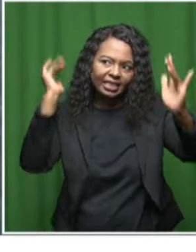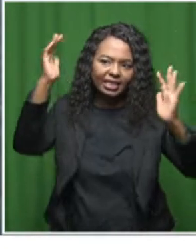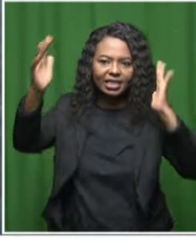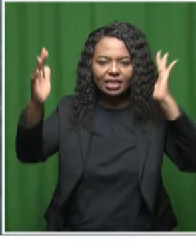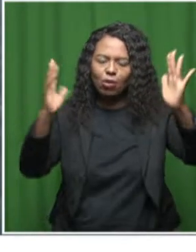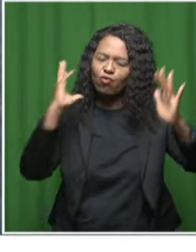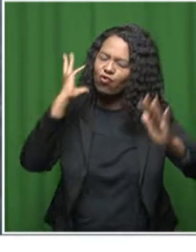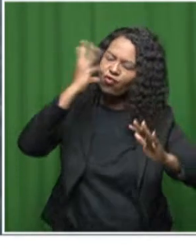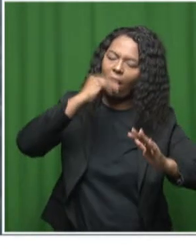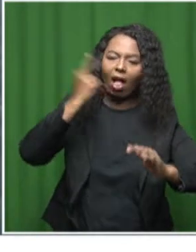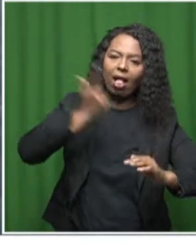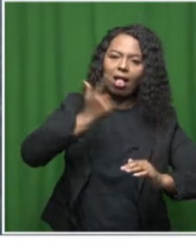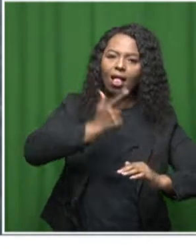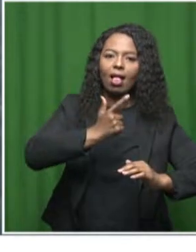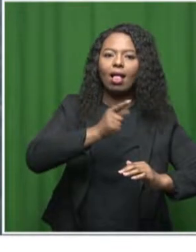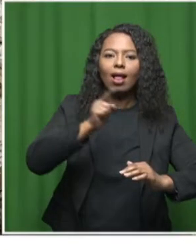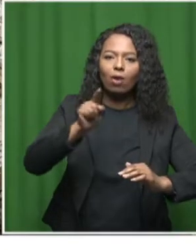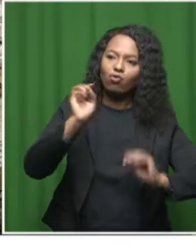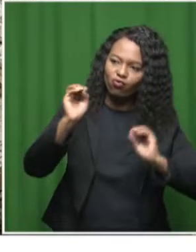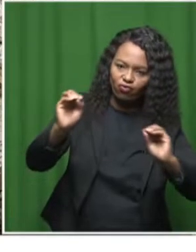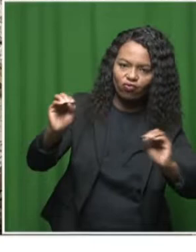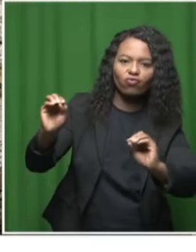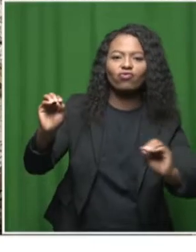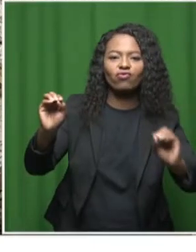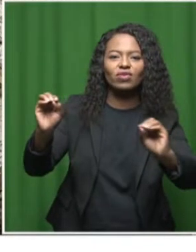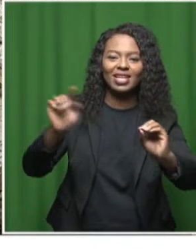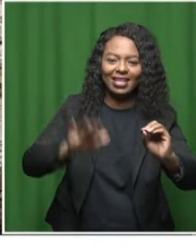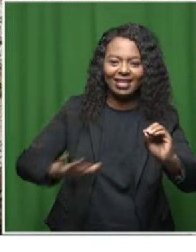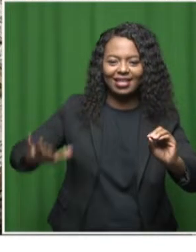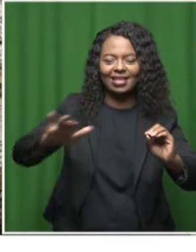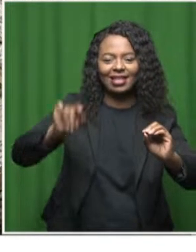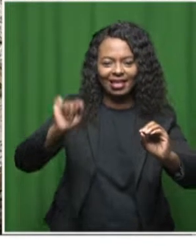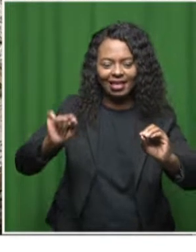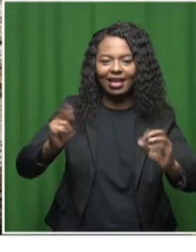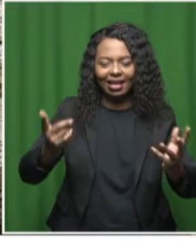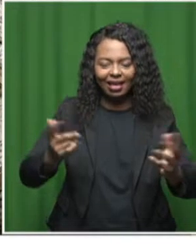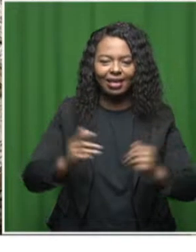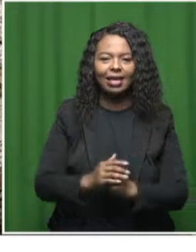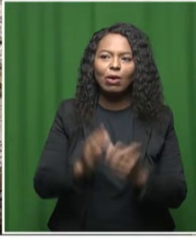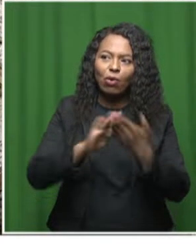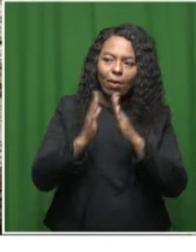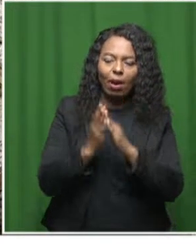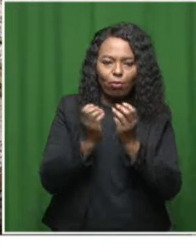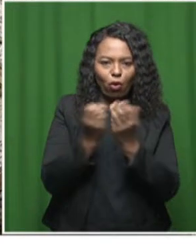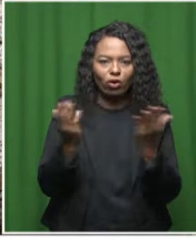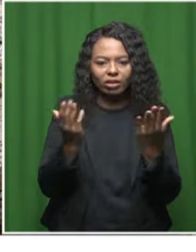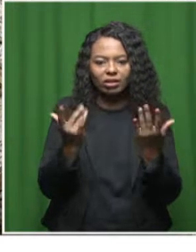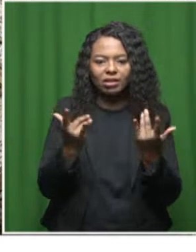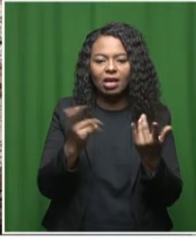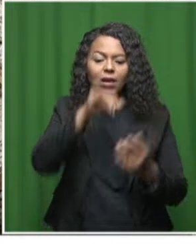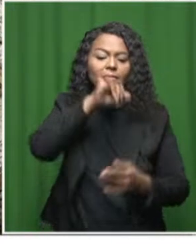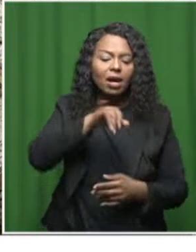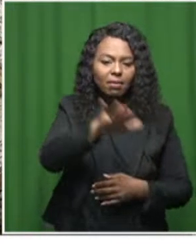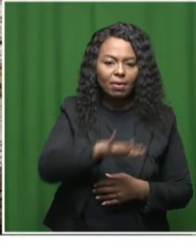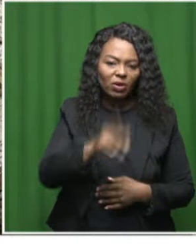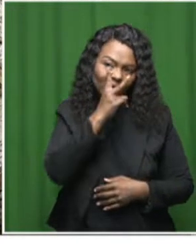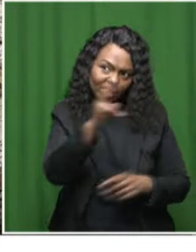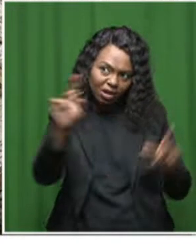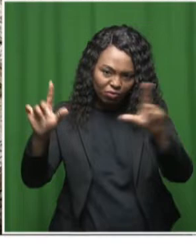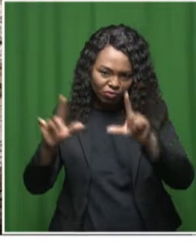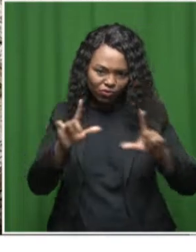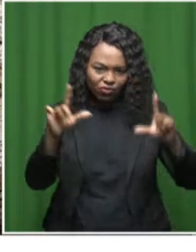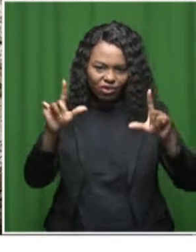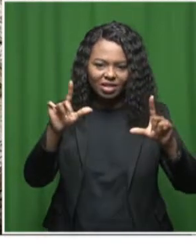fishermen. But, it's got our community partner down there, Tulas, has developed that photograph you can see there now is